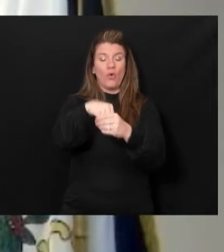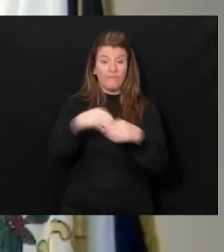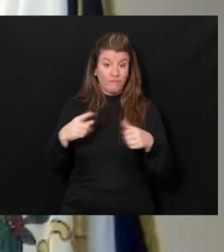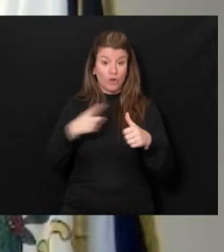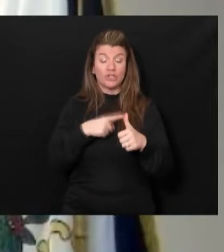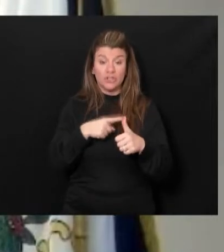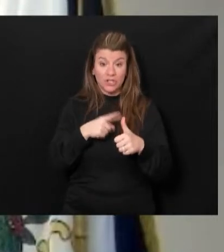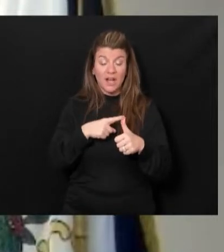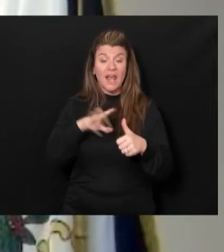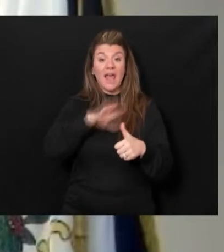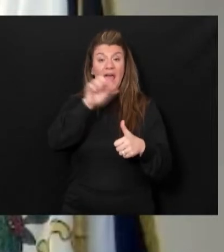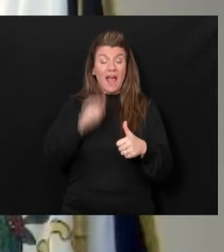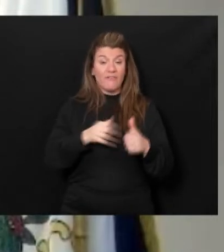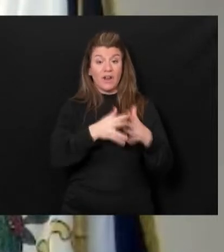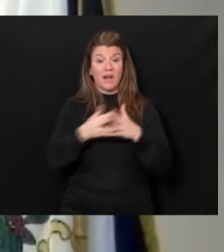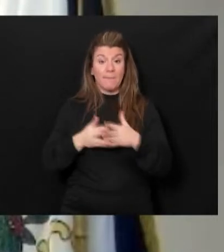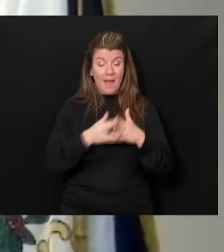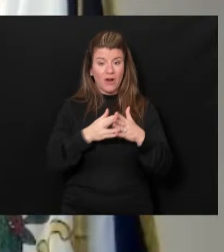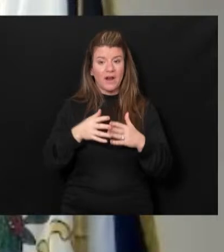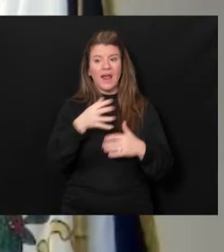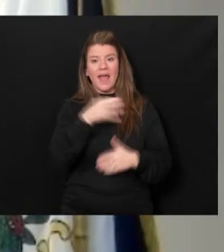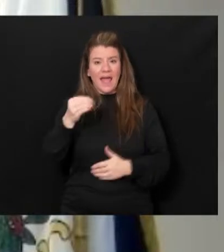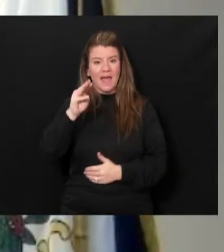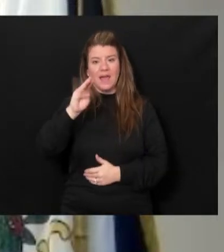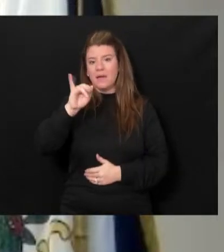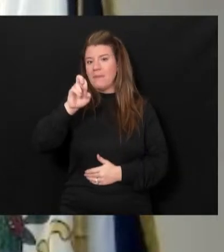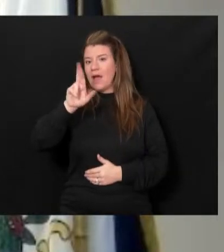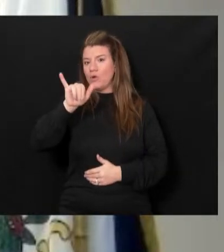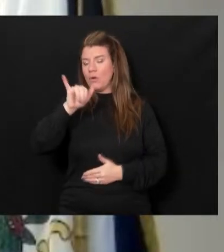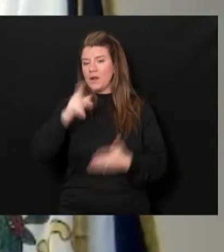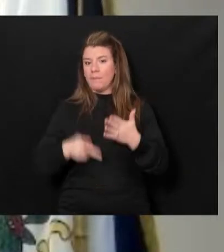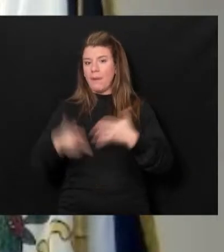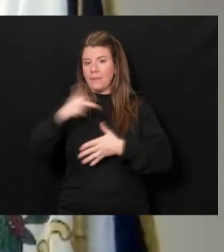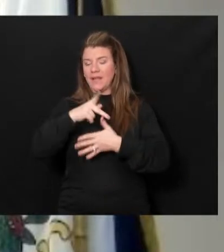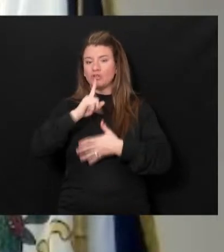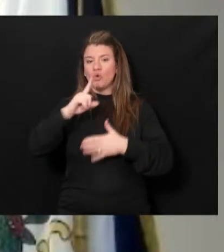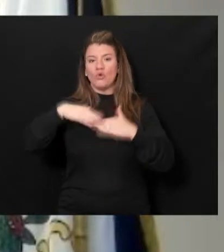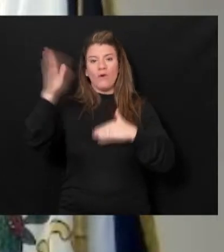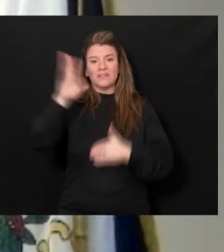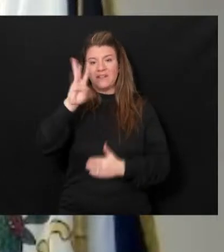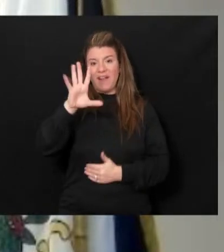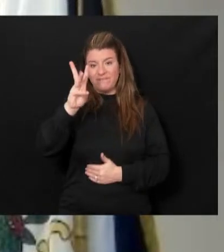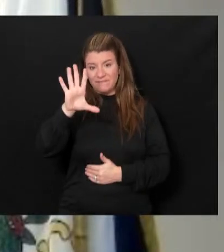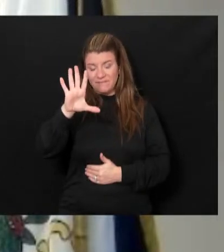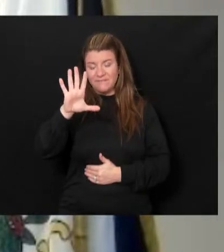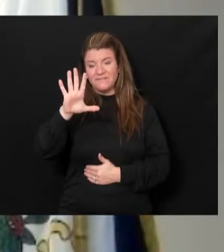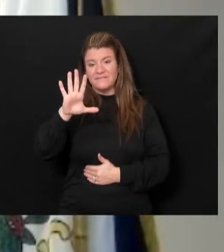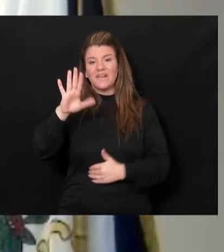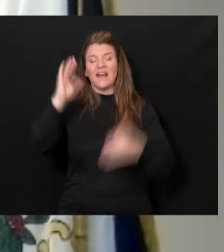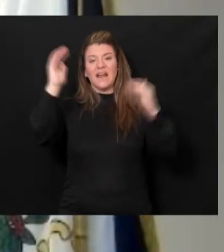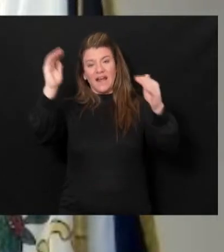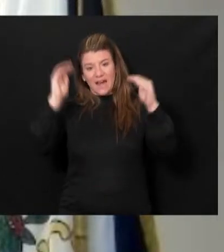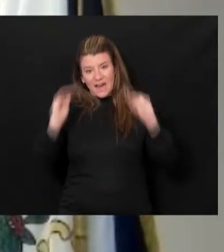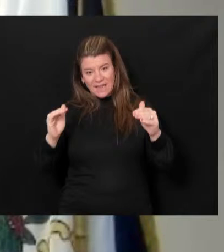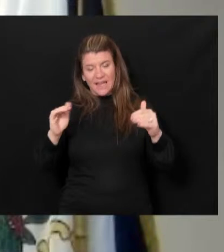foremost African American and minority populations age 65 and over, then individuals age 80 and